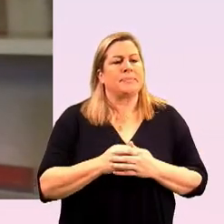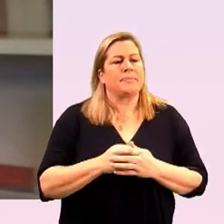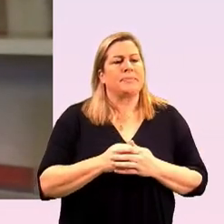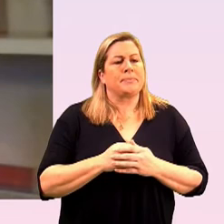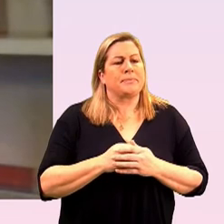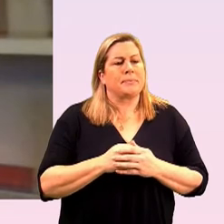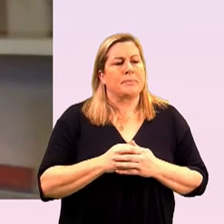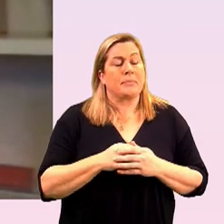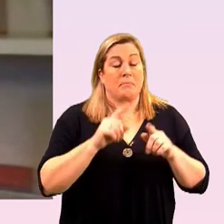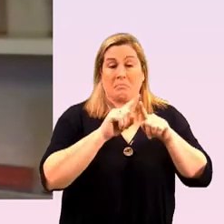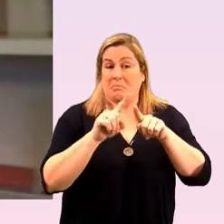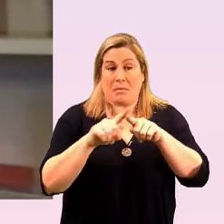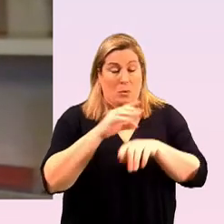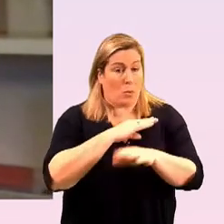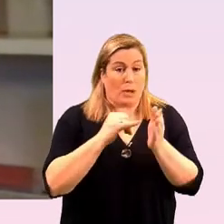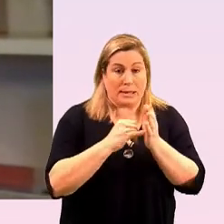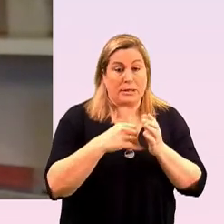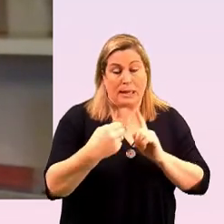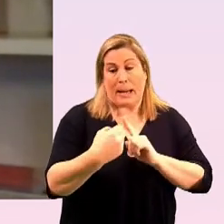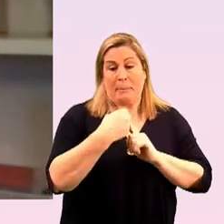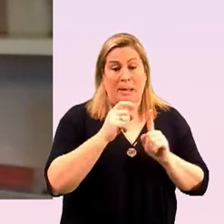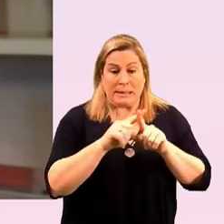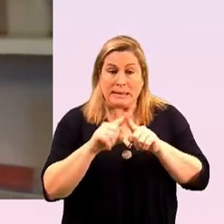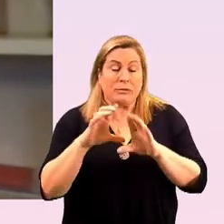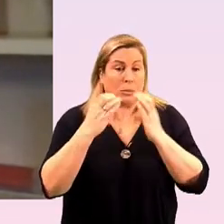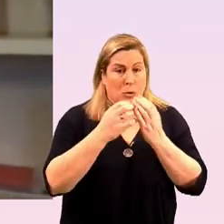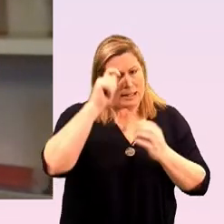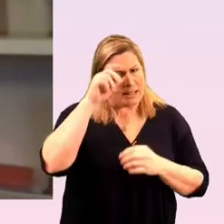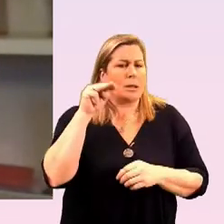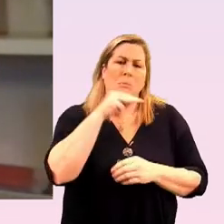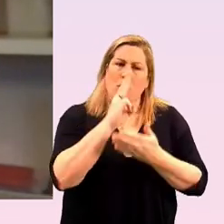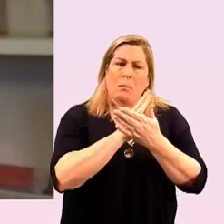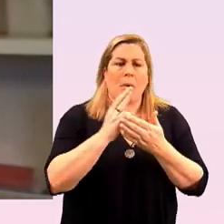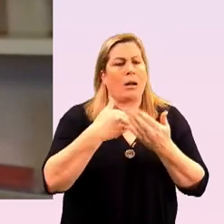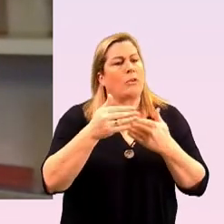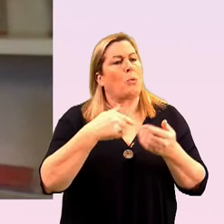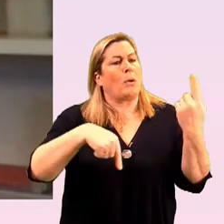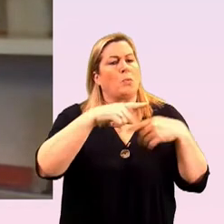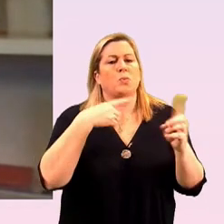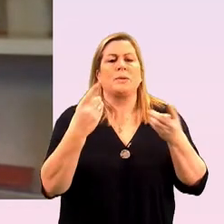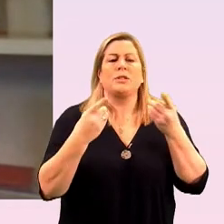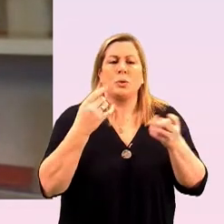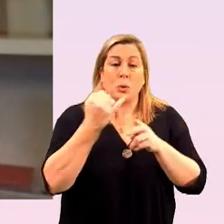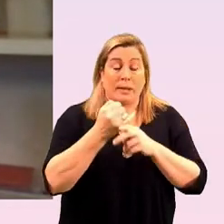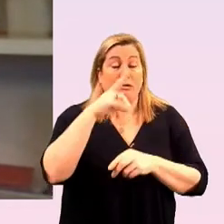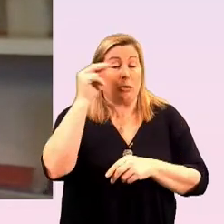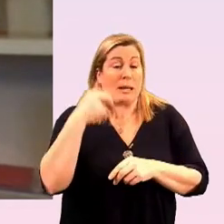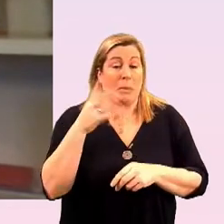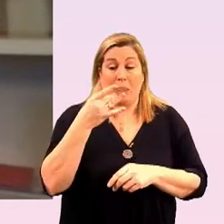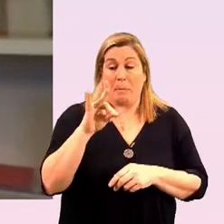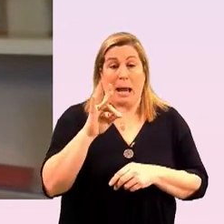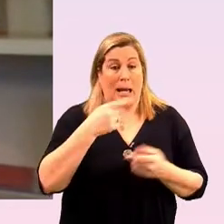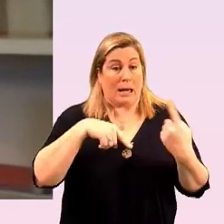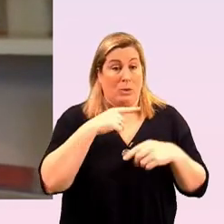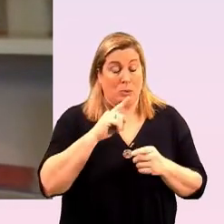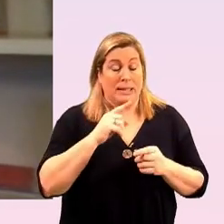you know, organizations impact, I think, is a really important part of what we do. You know, in the bank, we deliberately,